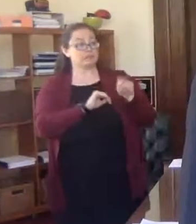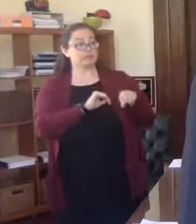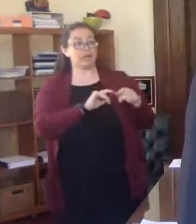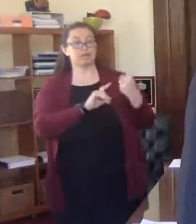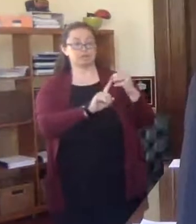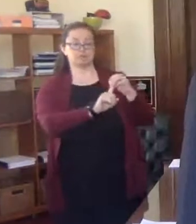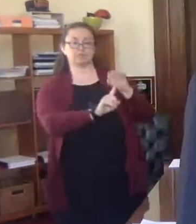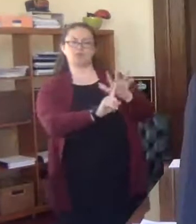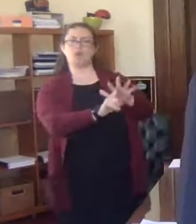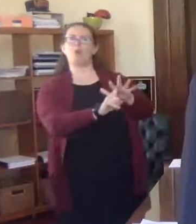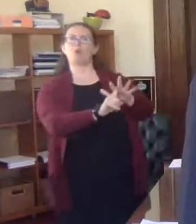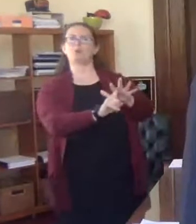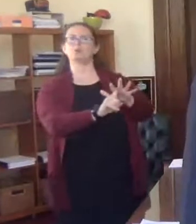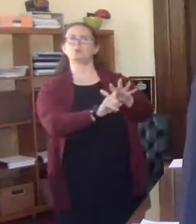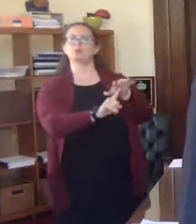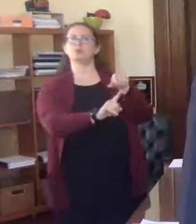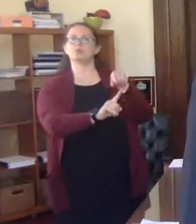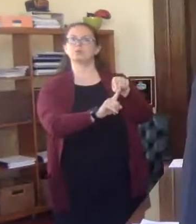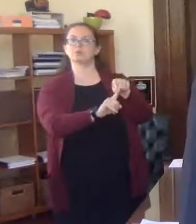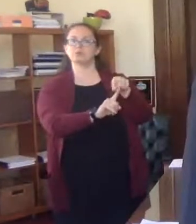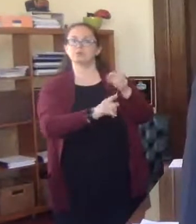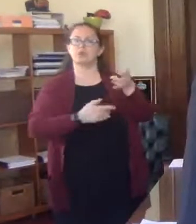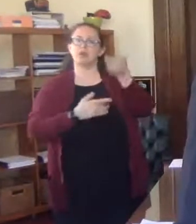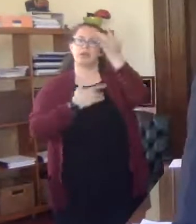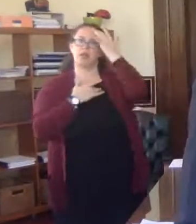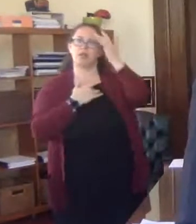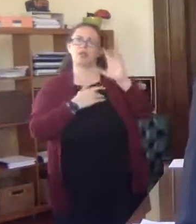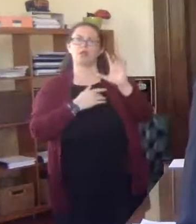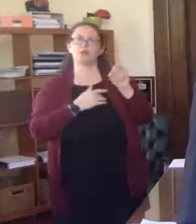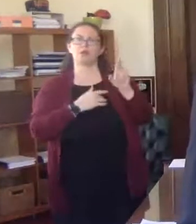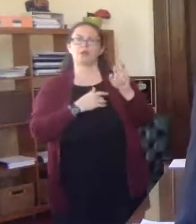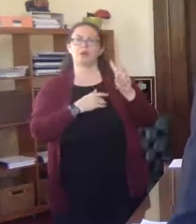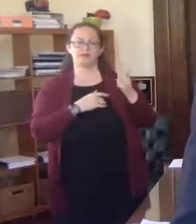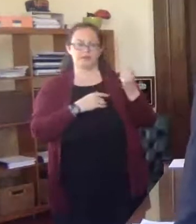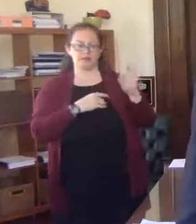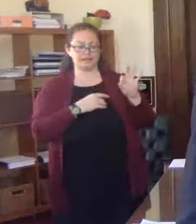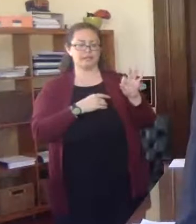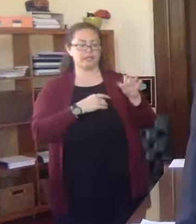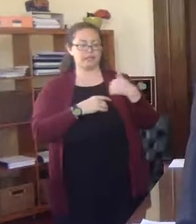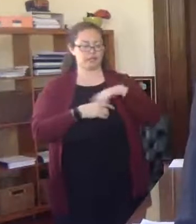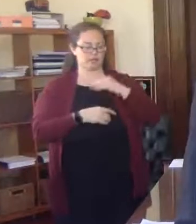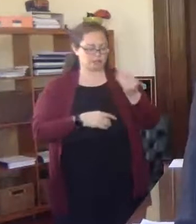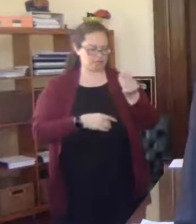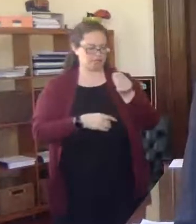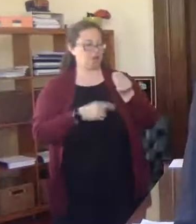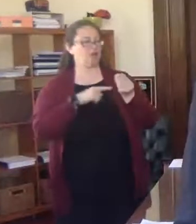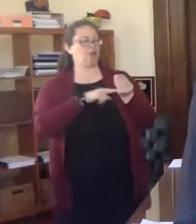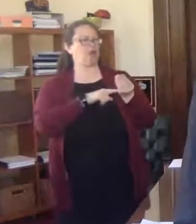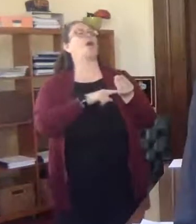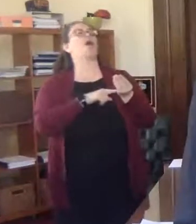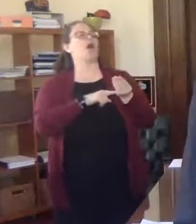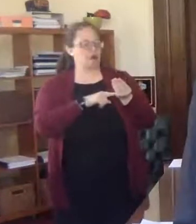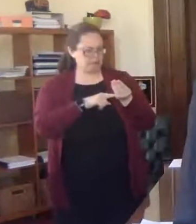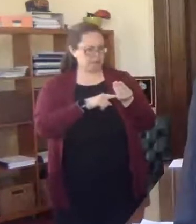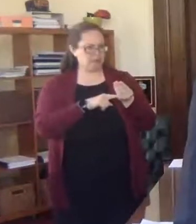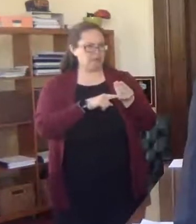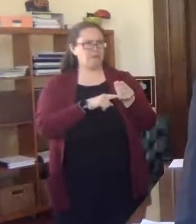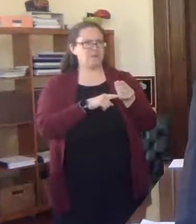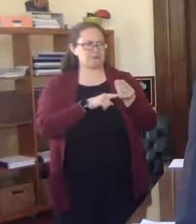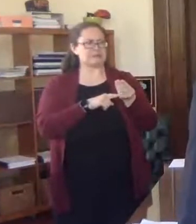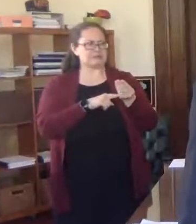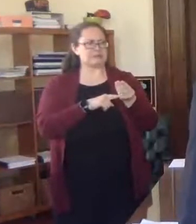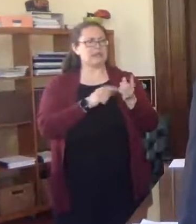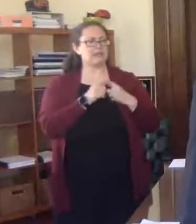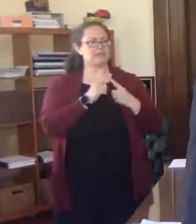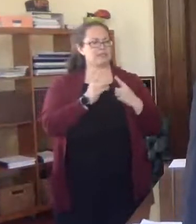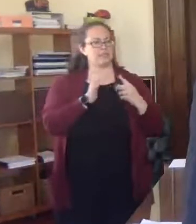who has tested positive for COVID-19. And so when we receive their report, if they're listed as a contact, we make sure that they are enrolled in